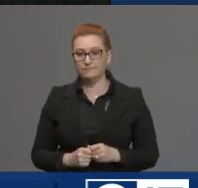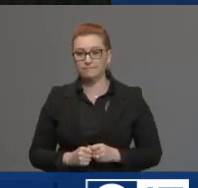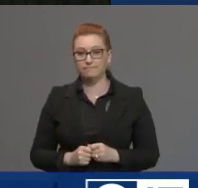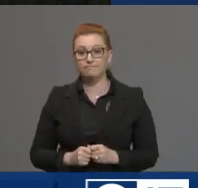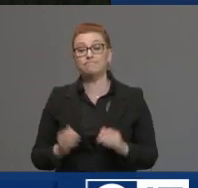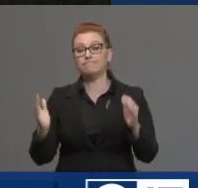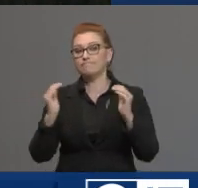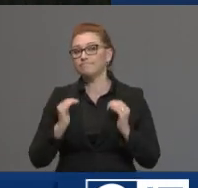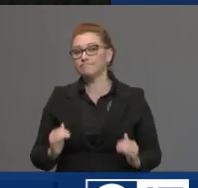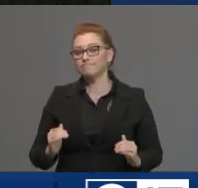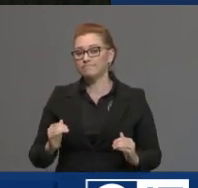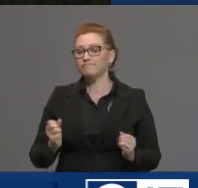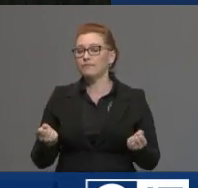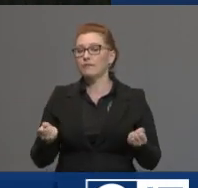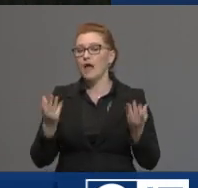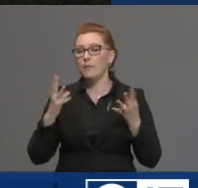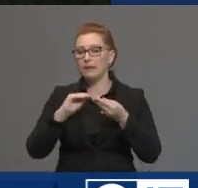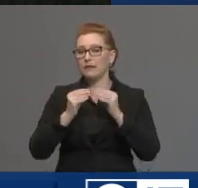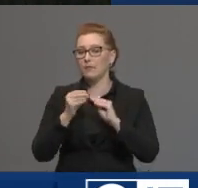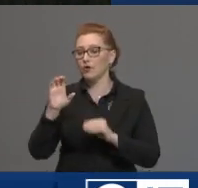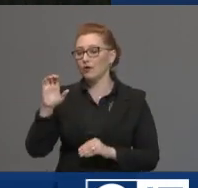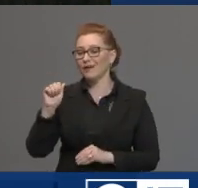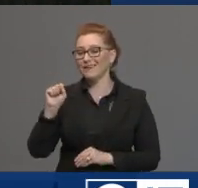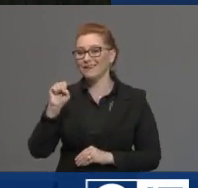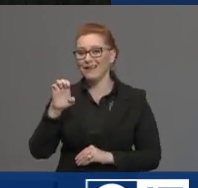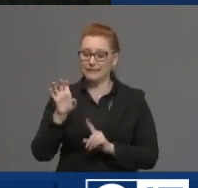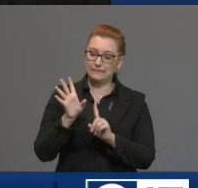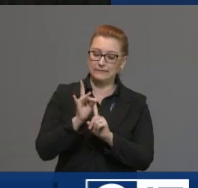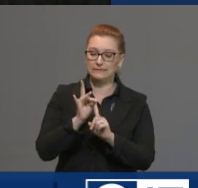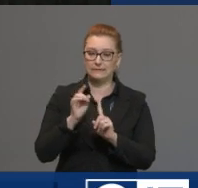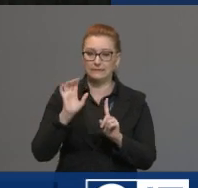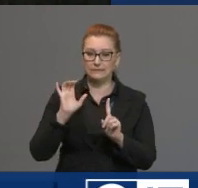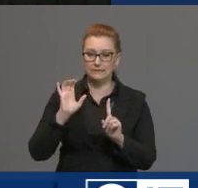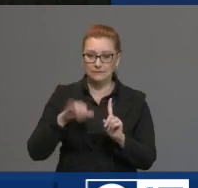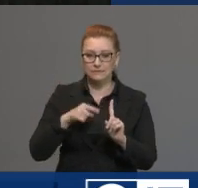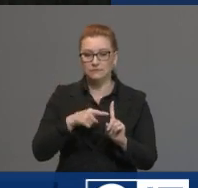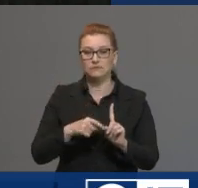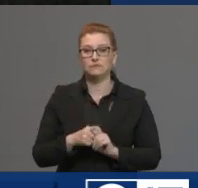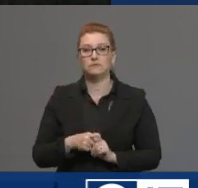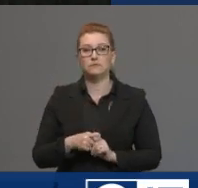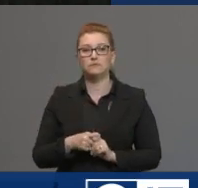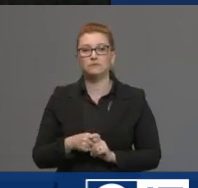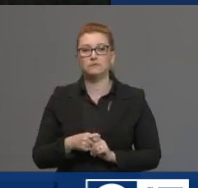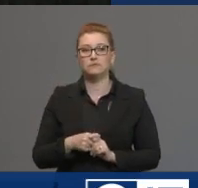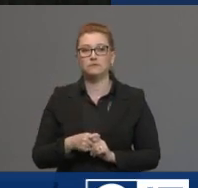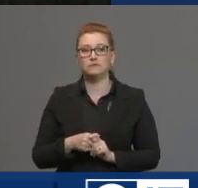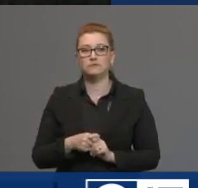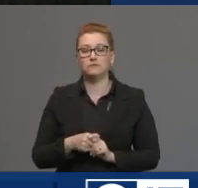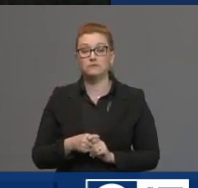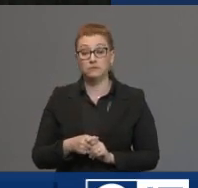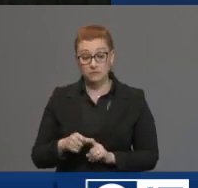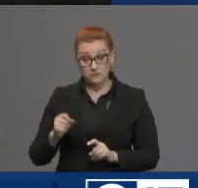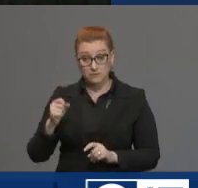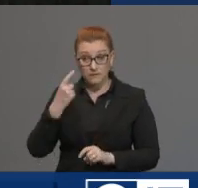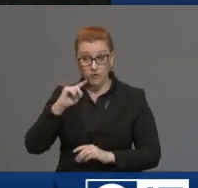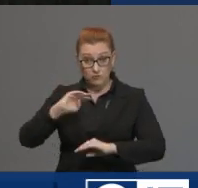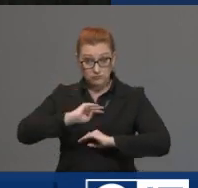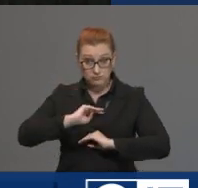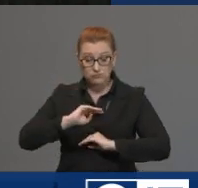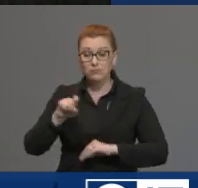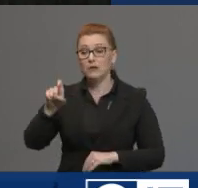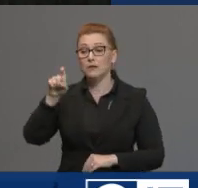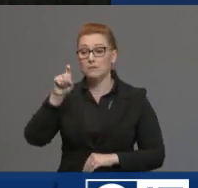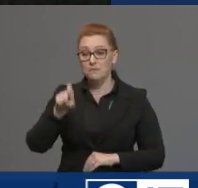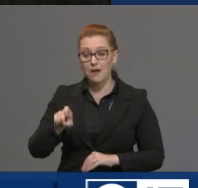Next are cases. To meet it for cases, you need a downward trajectory of documented cases within a